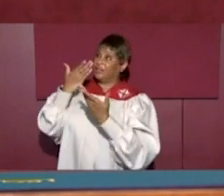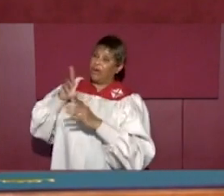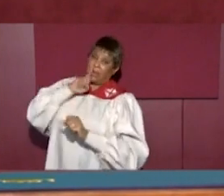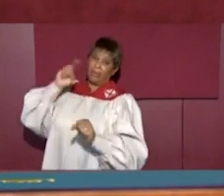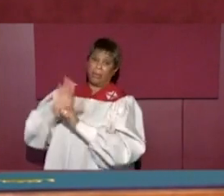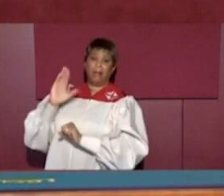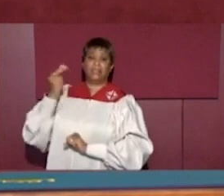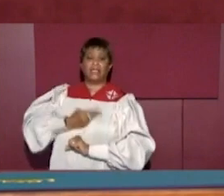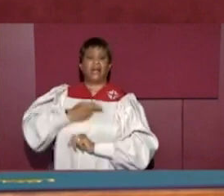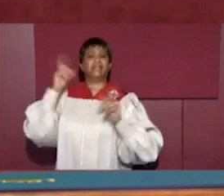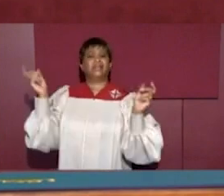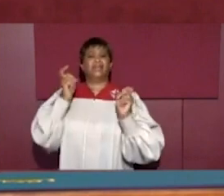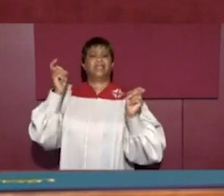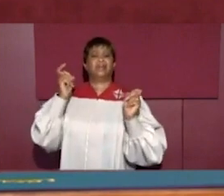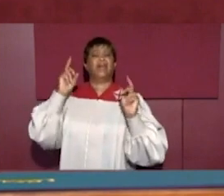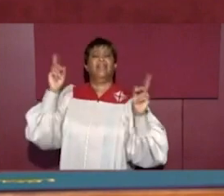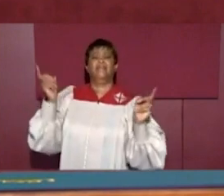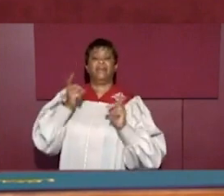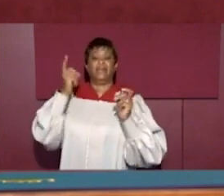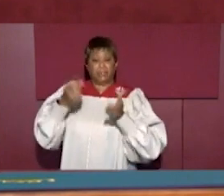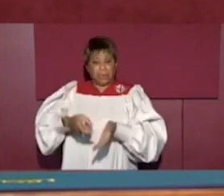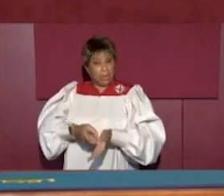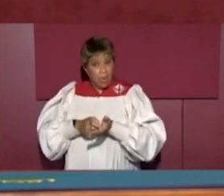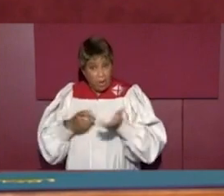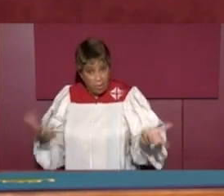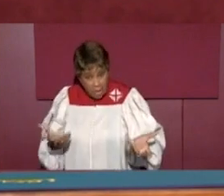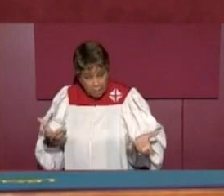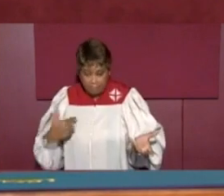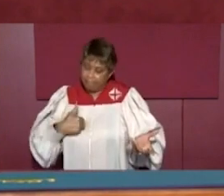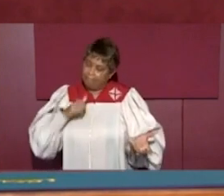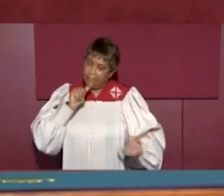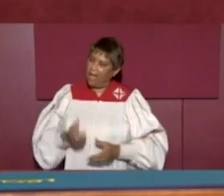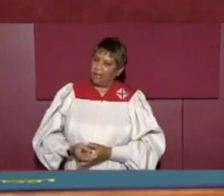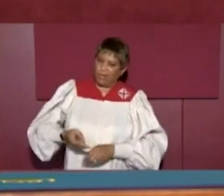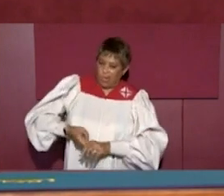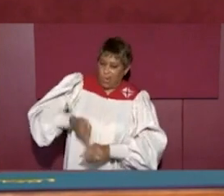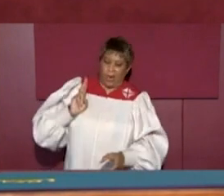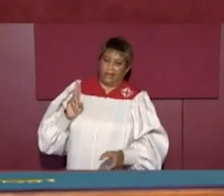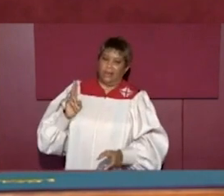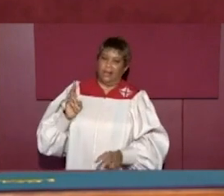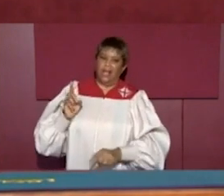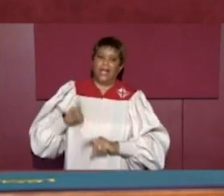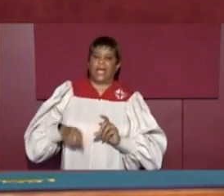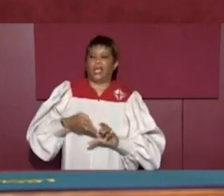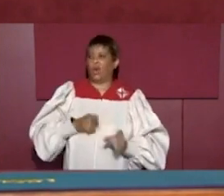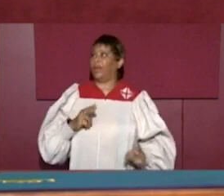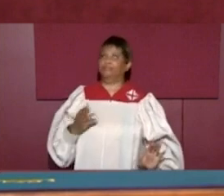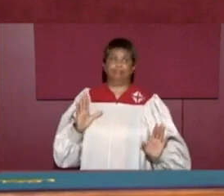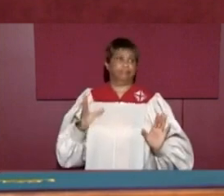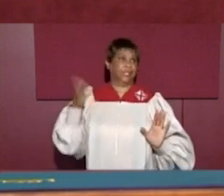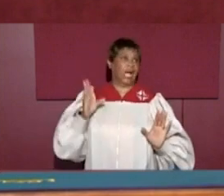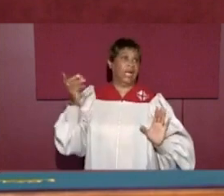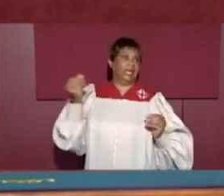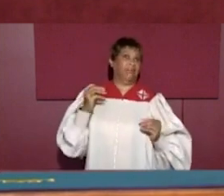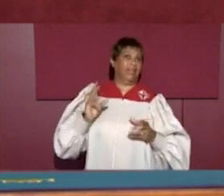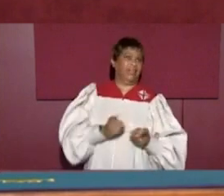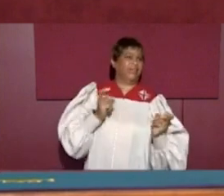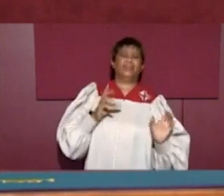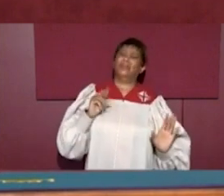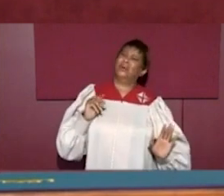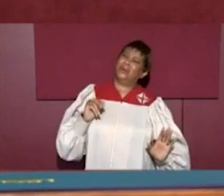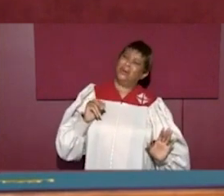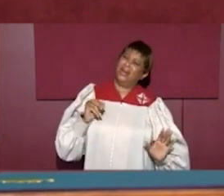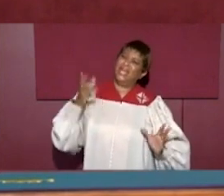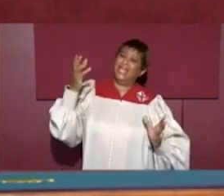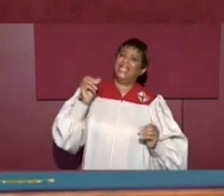the victory. But the victory does require that I don't quit. In other words, I can't quit and then say, well, God gave me the victory. No, he gives us